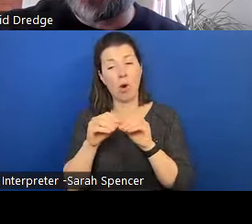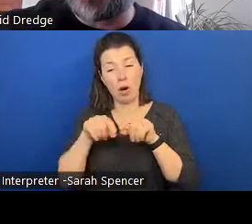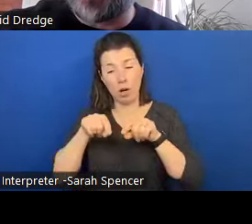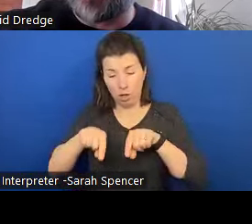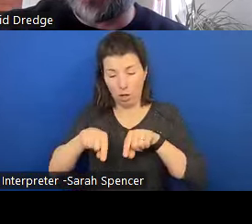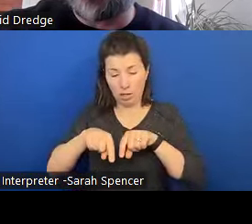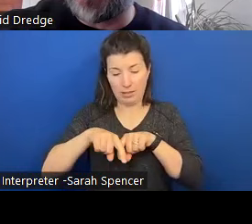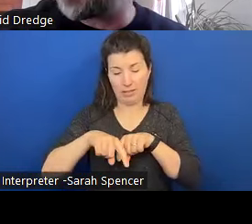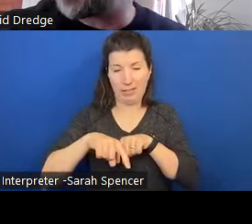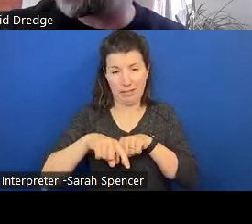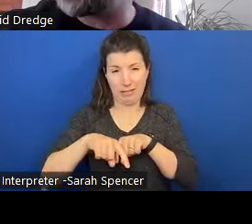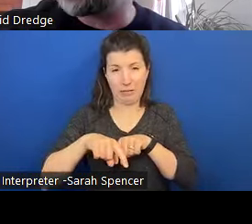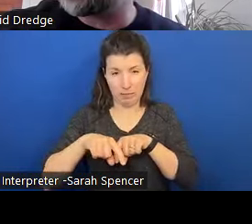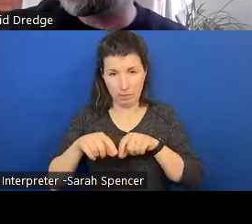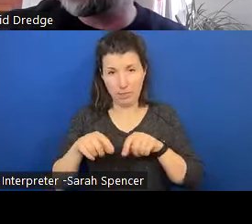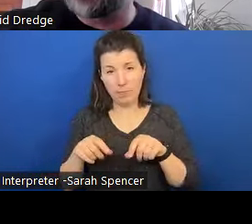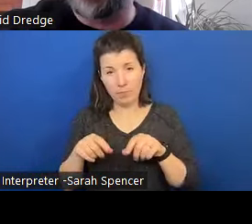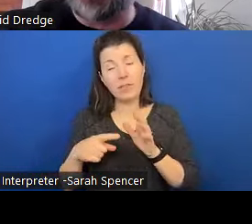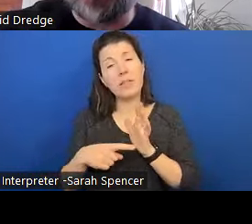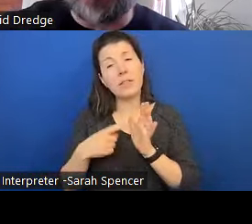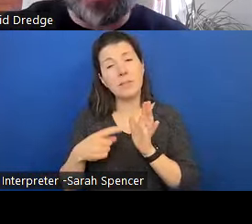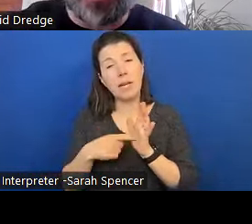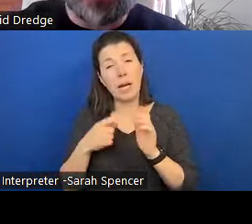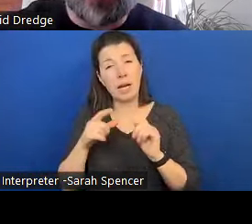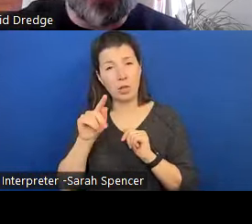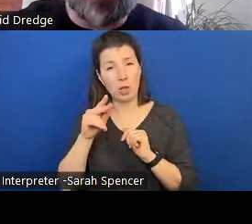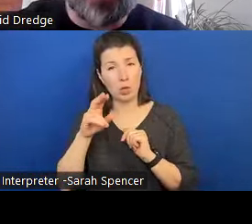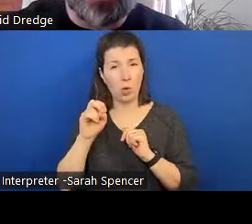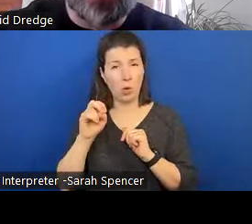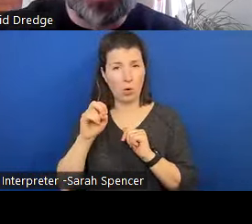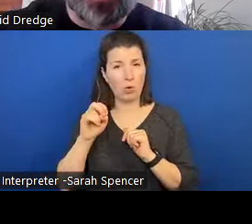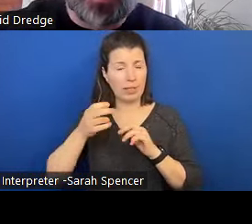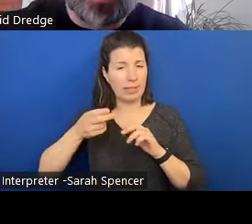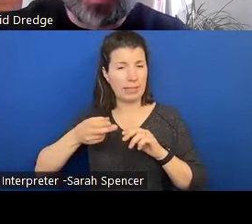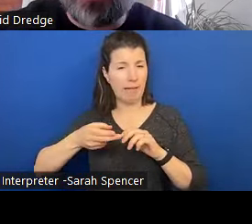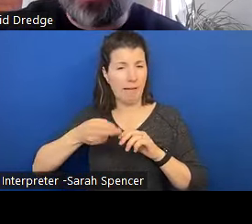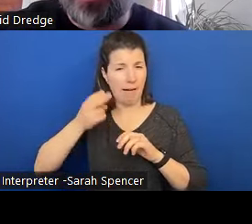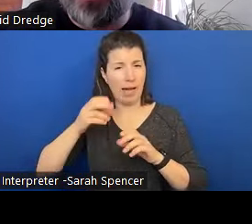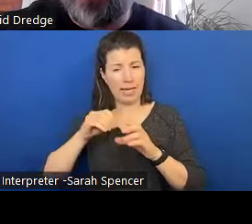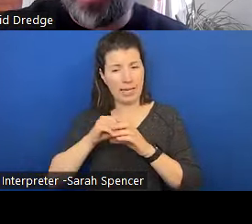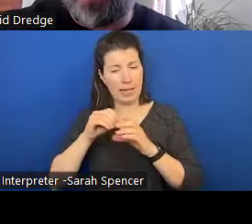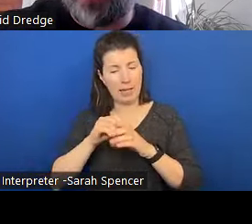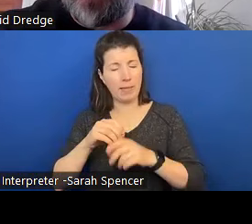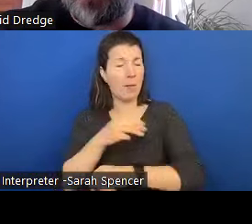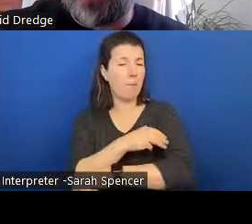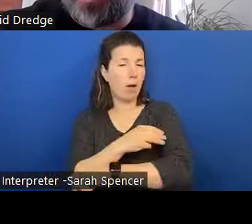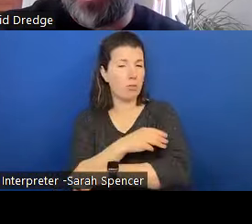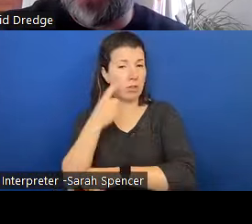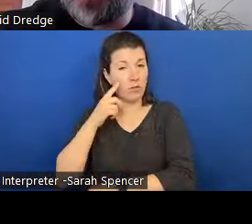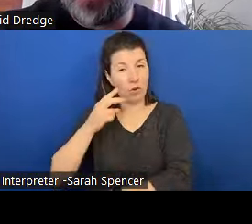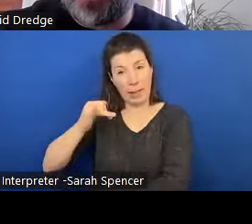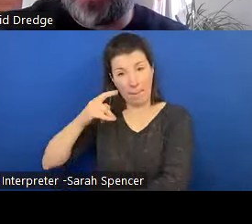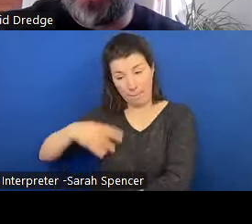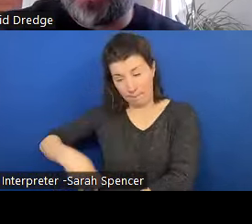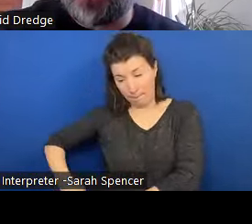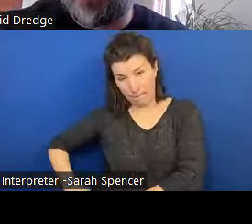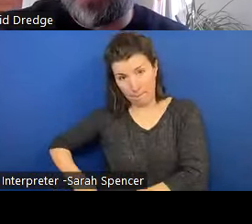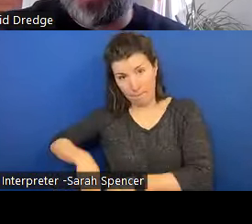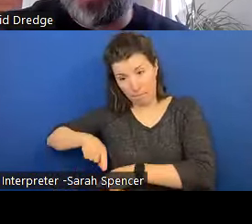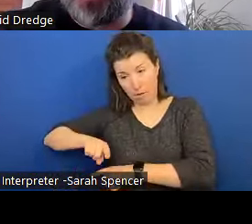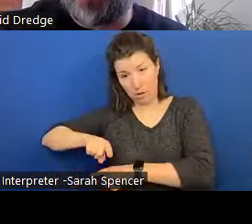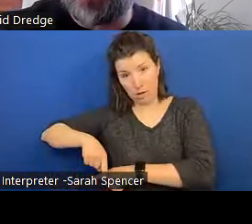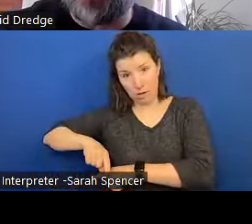sometimes the tone is very high in the muscles that move the hips in and out. And this can lead to this